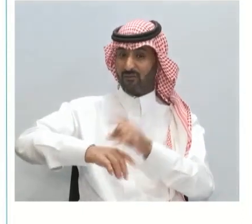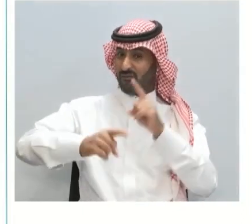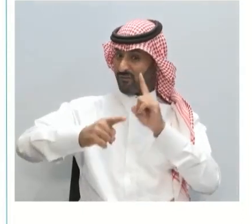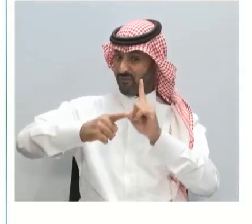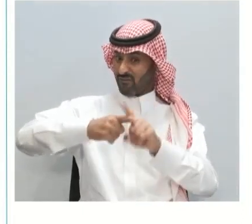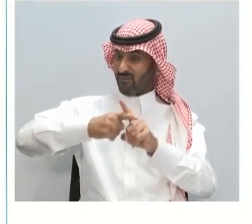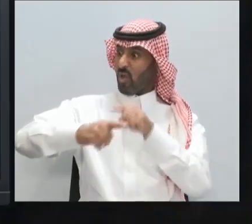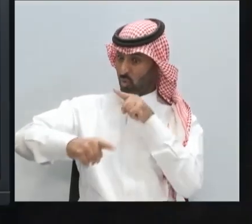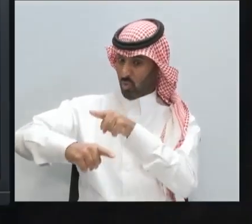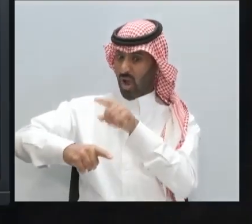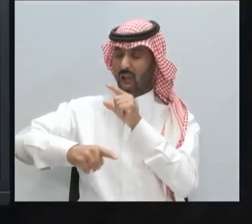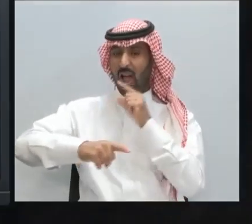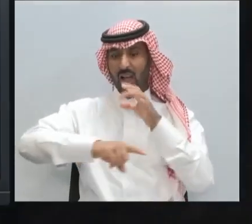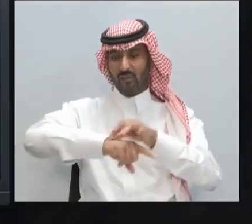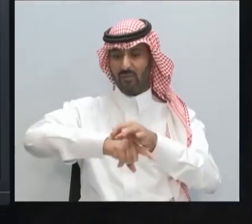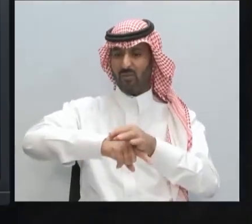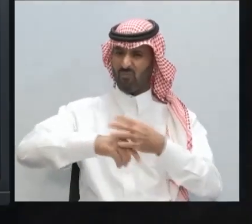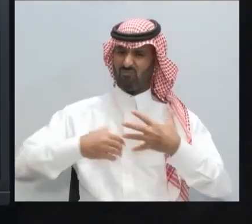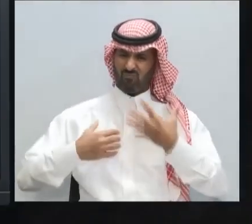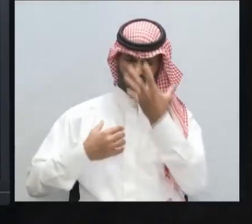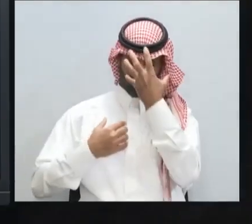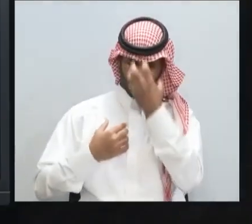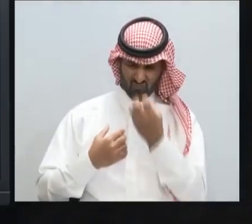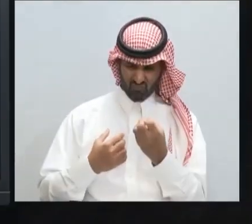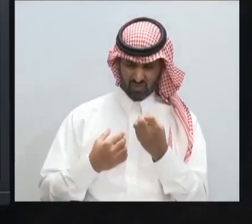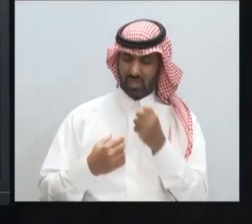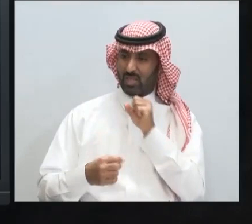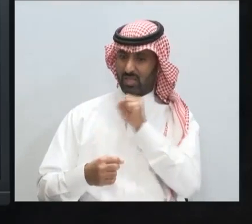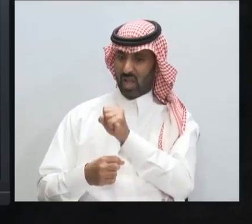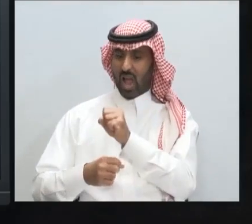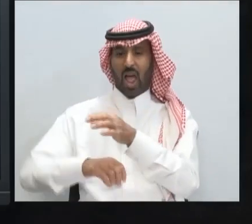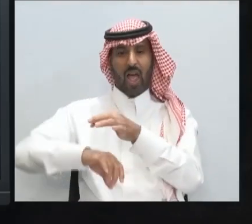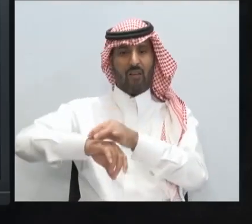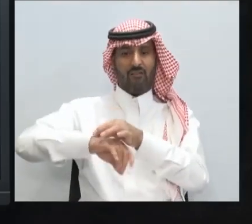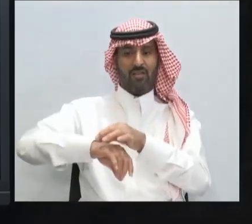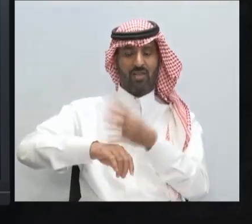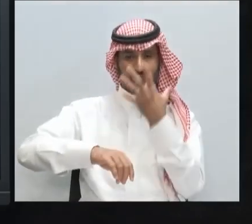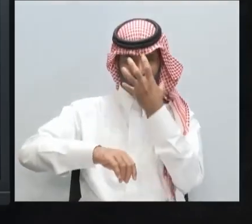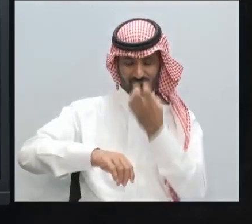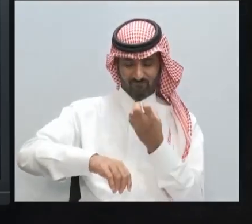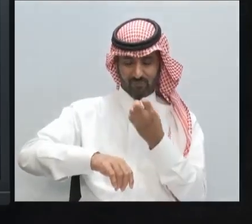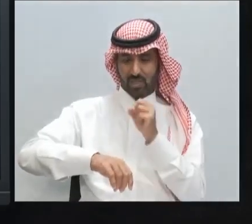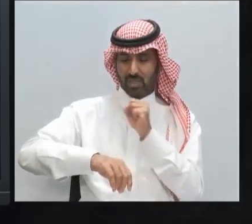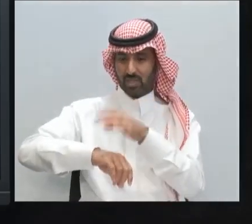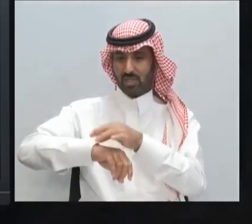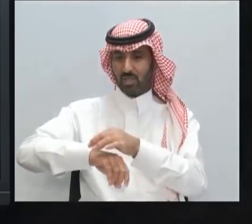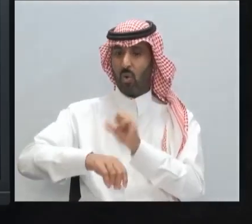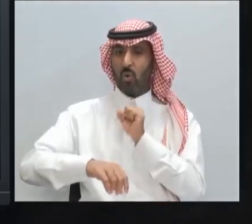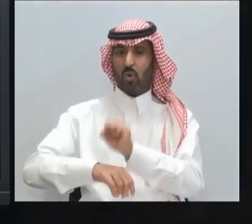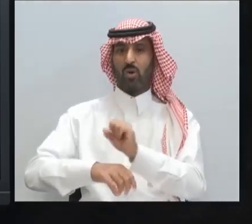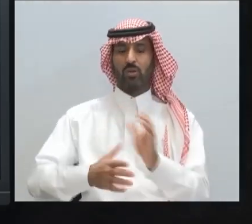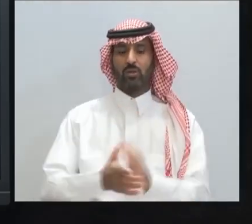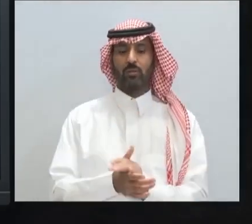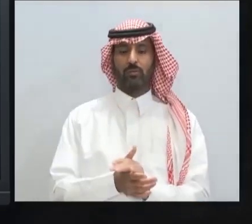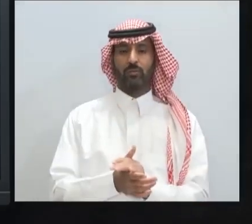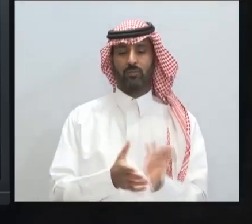Because if you test for something and it is positive, it means that you have it. If you test for a disease or for some illness and